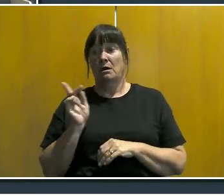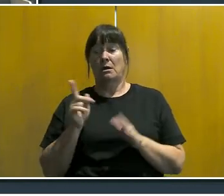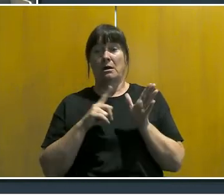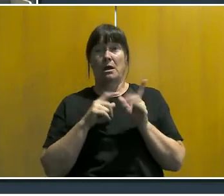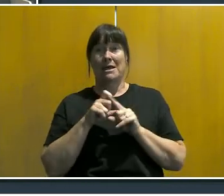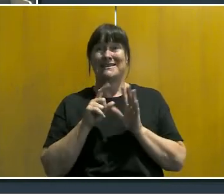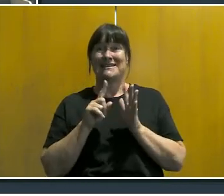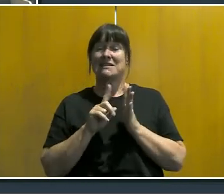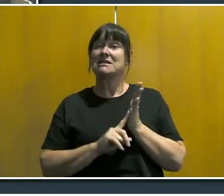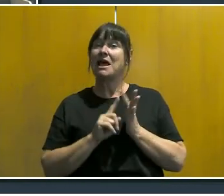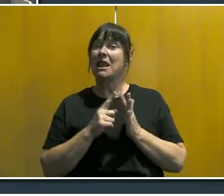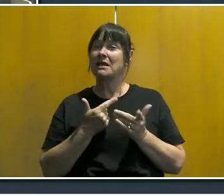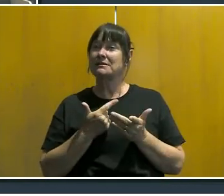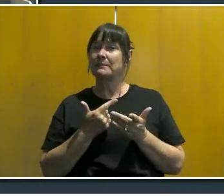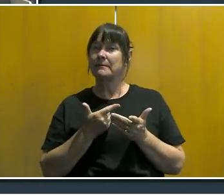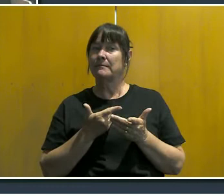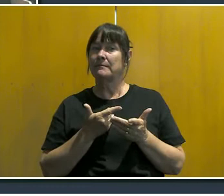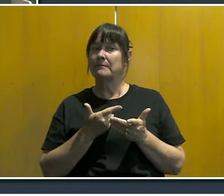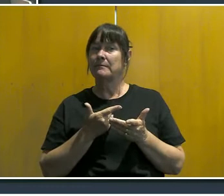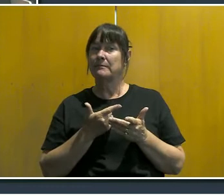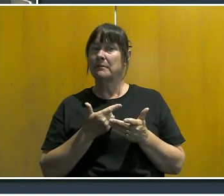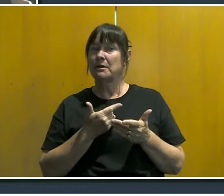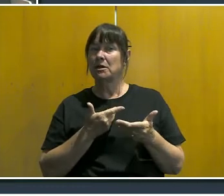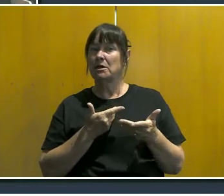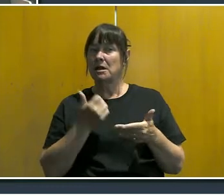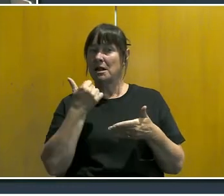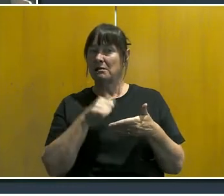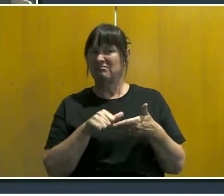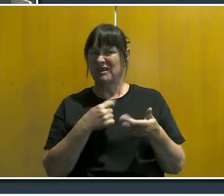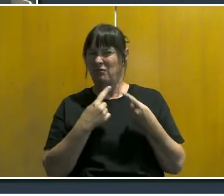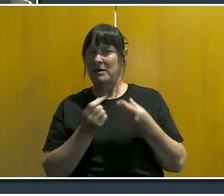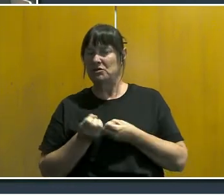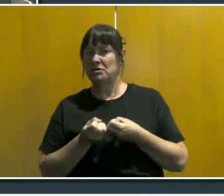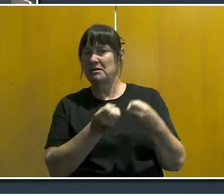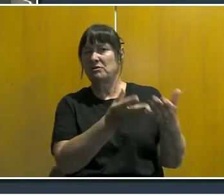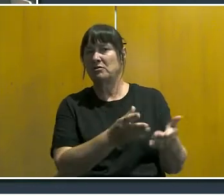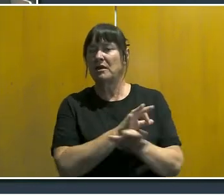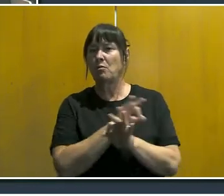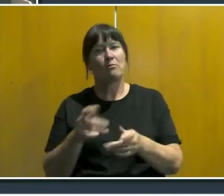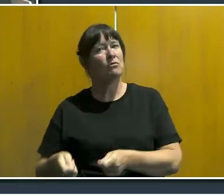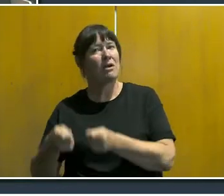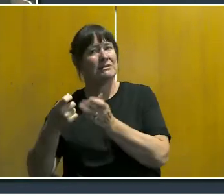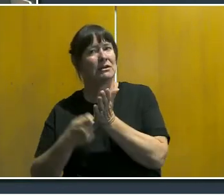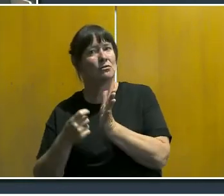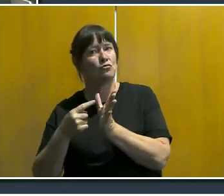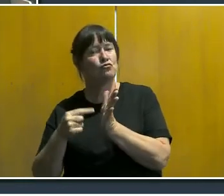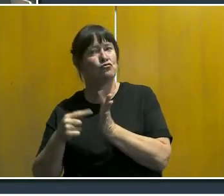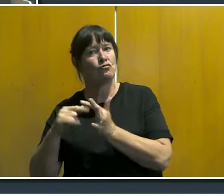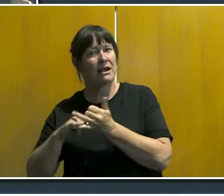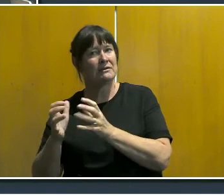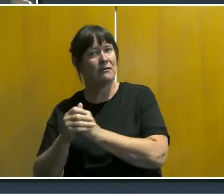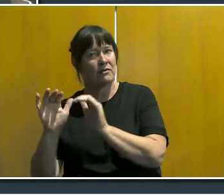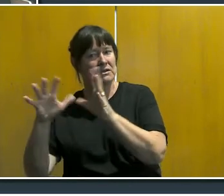come out to you that we're not intending to raise the rates on Friends Bush, in fact, potentially the opposite. Okay, thank